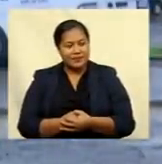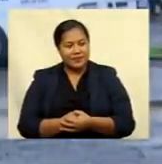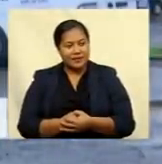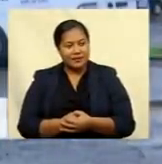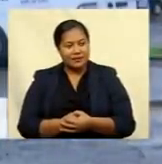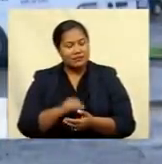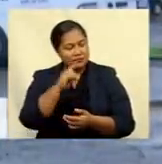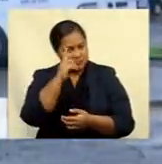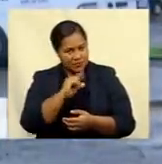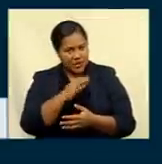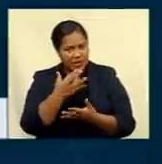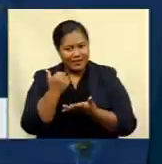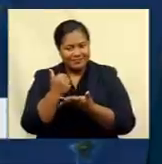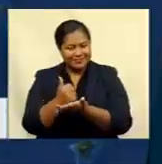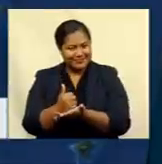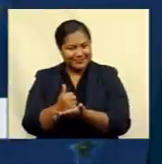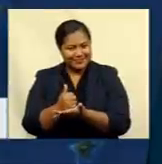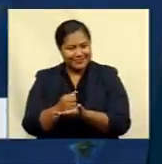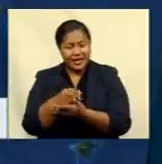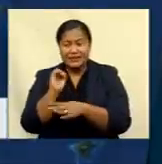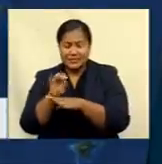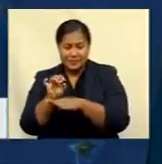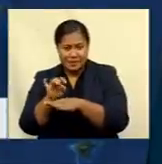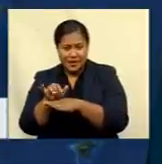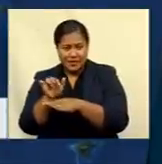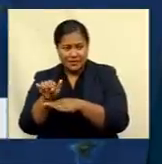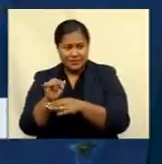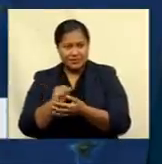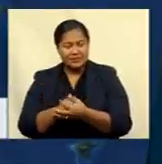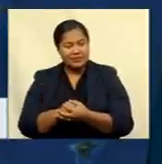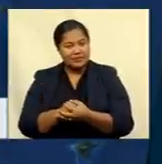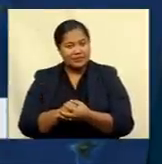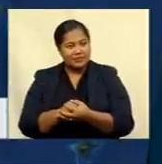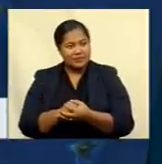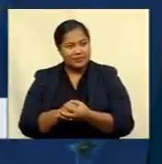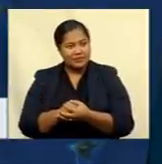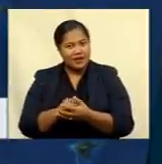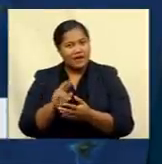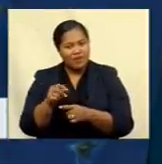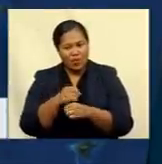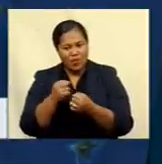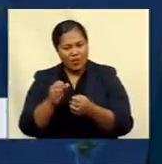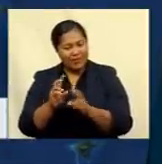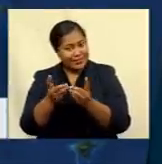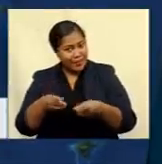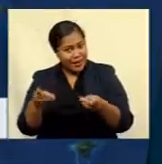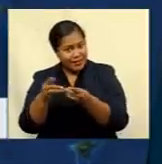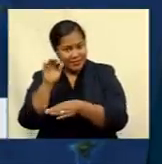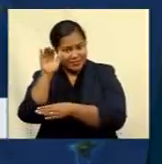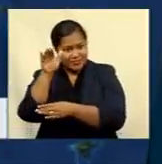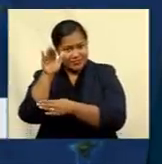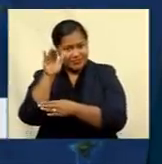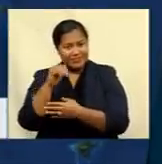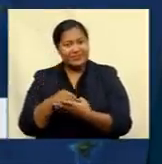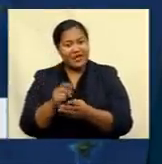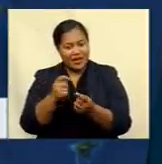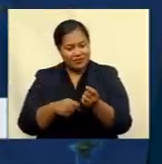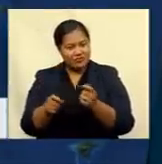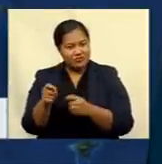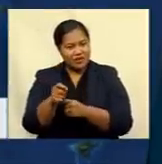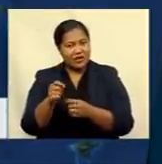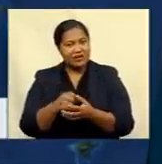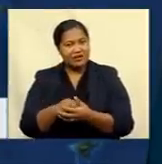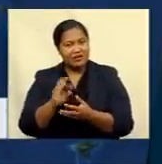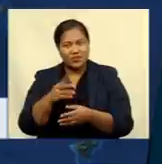guess, give some advice to the Department of Foreign Affairs and Trade and the High Commission from Australia in order to get